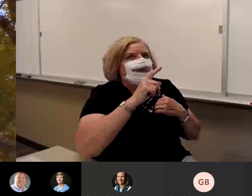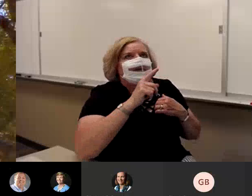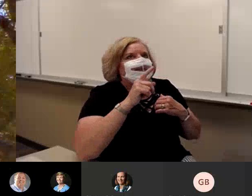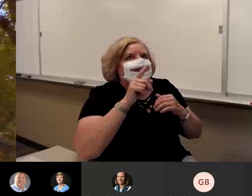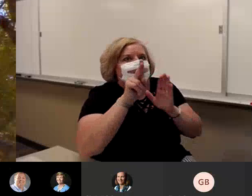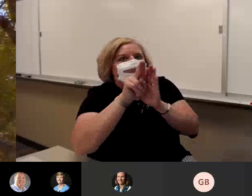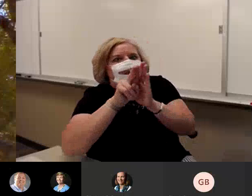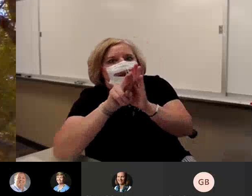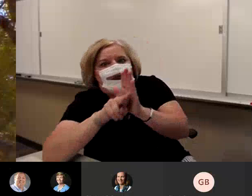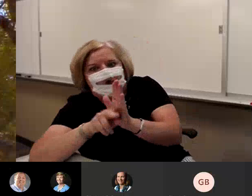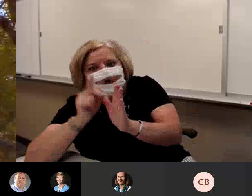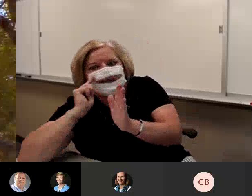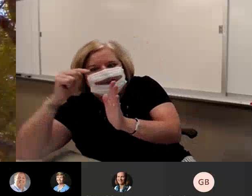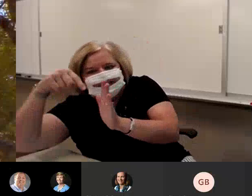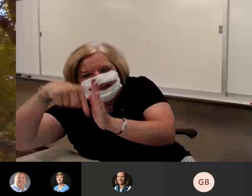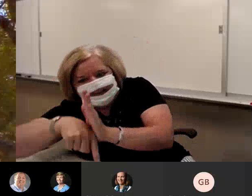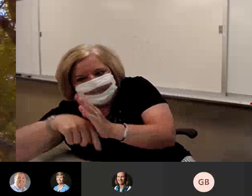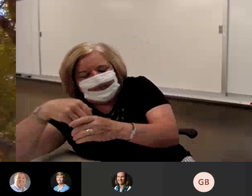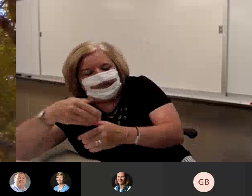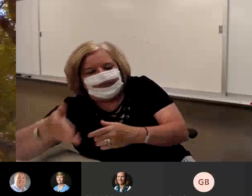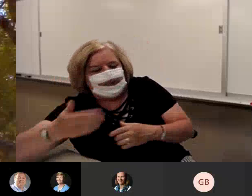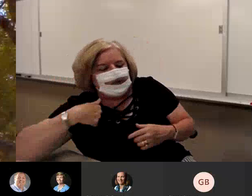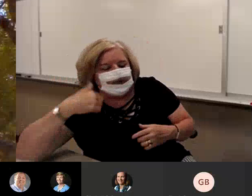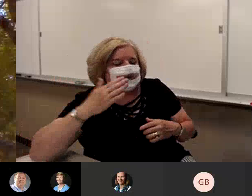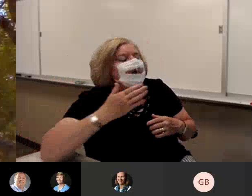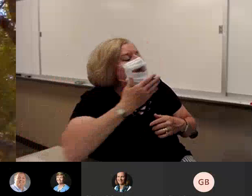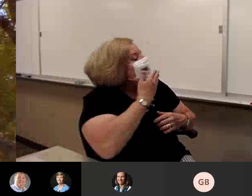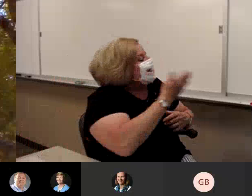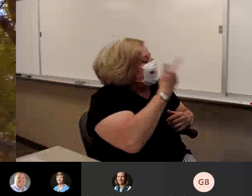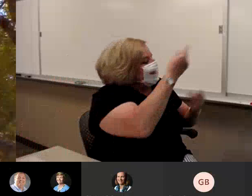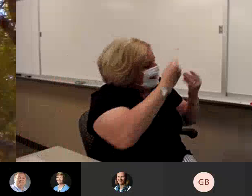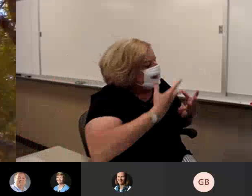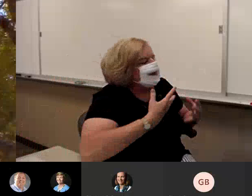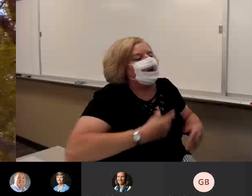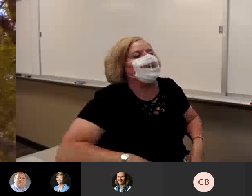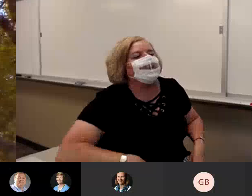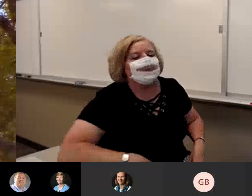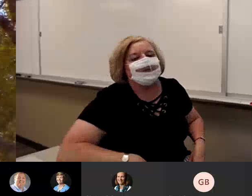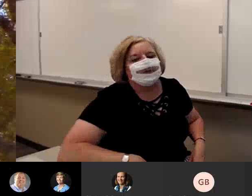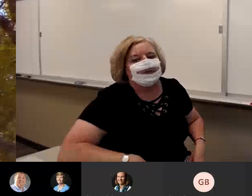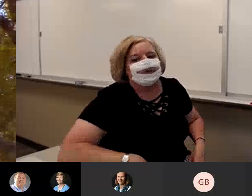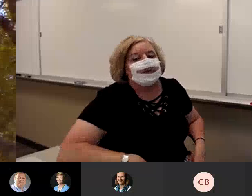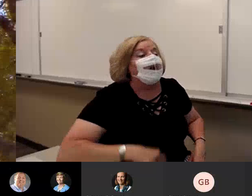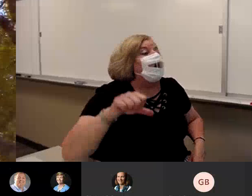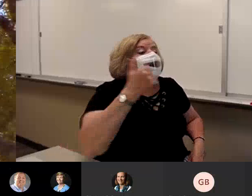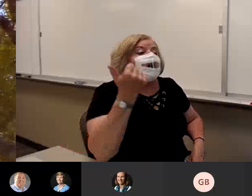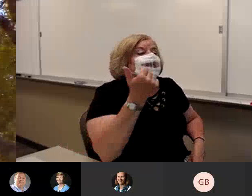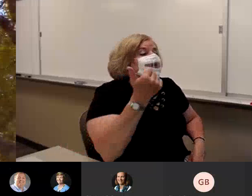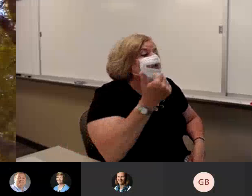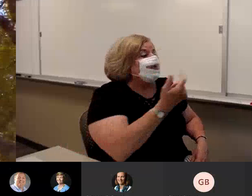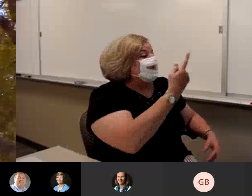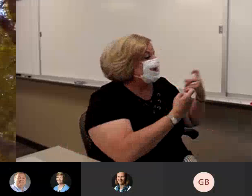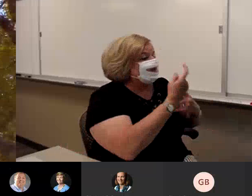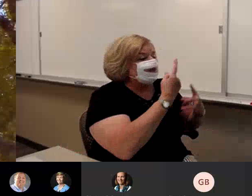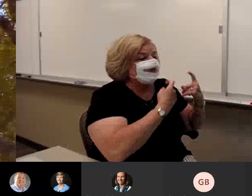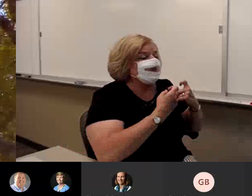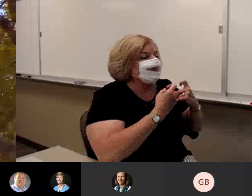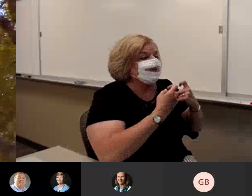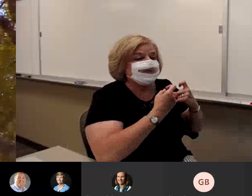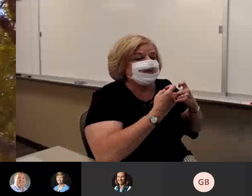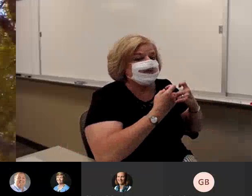deep within that. I'm not sure. So thank you for letting me know about that within that. Are there other questions within